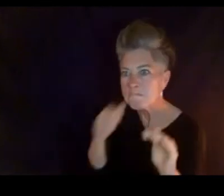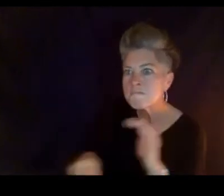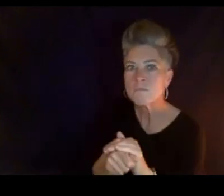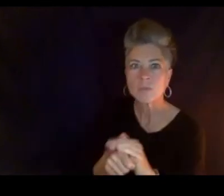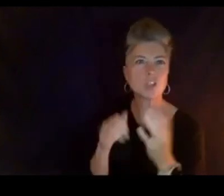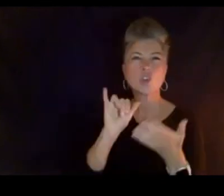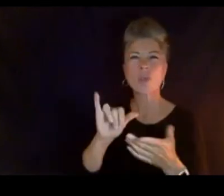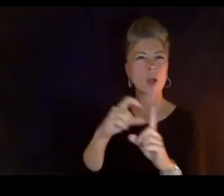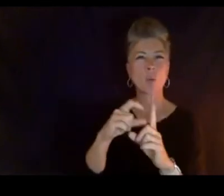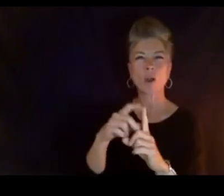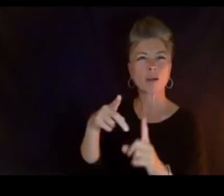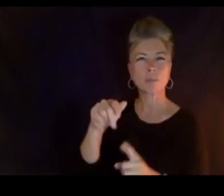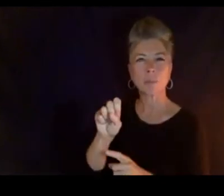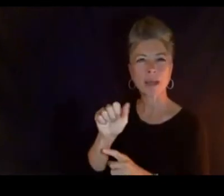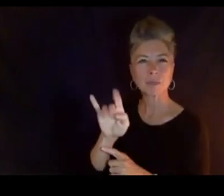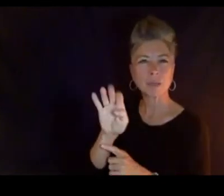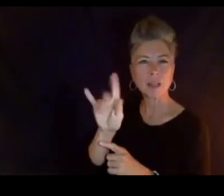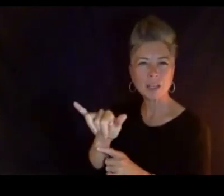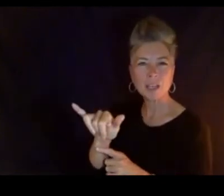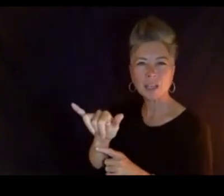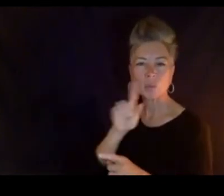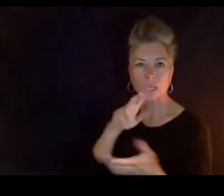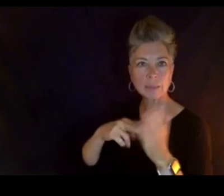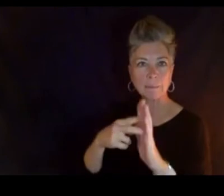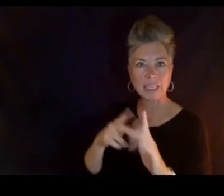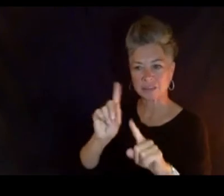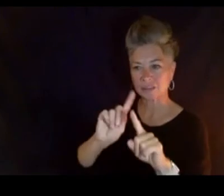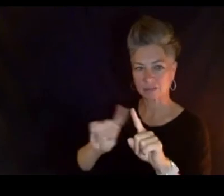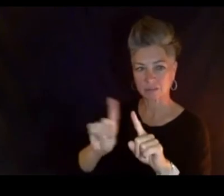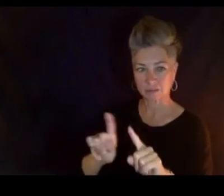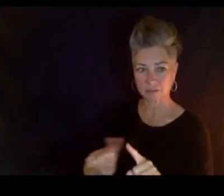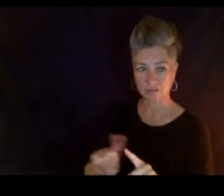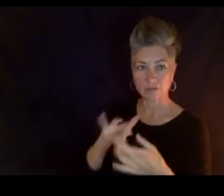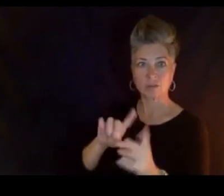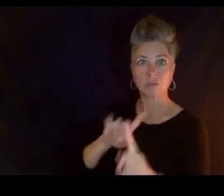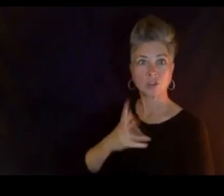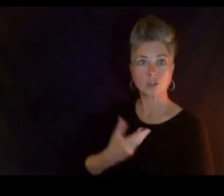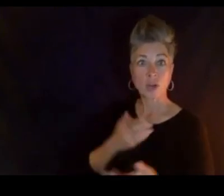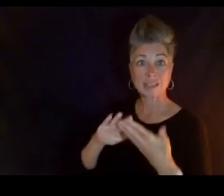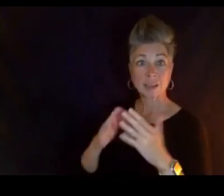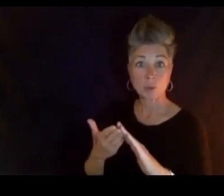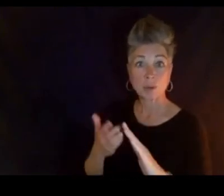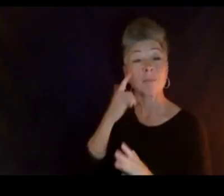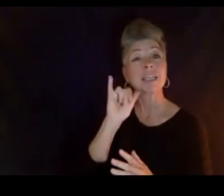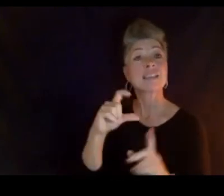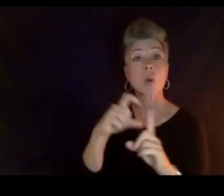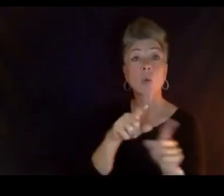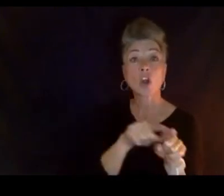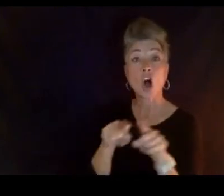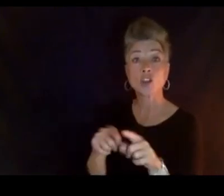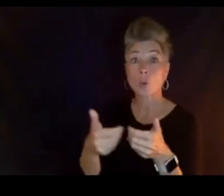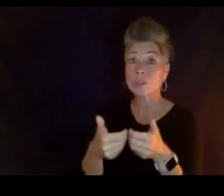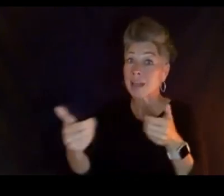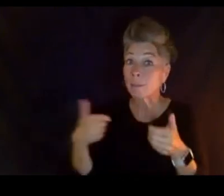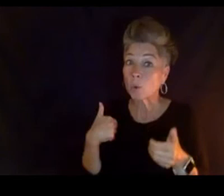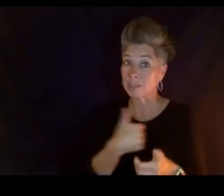dismantled in so many different ways when it comes to the trans community. Because it's also a big word that separates us in the trans community.